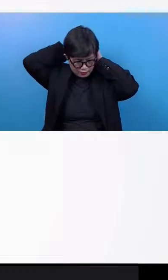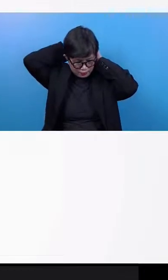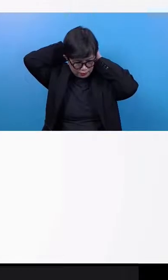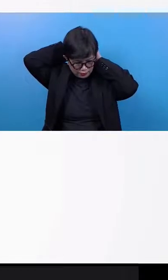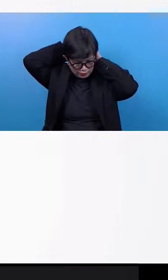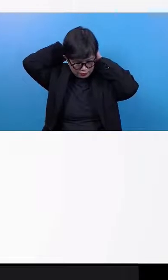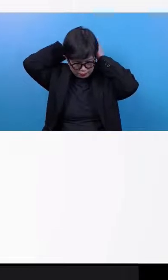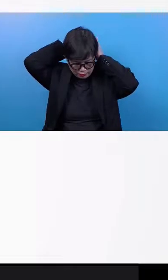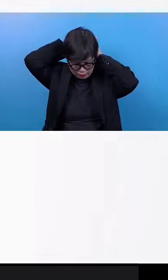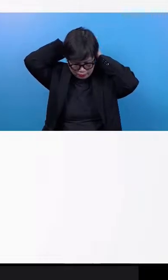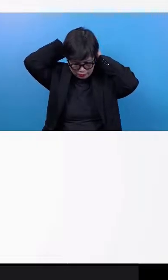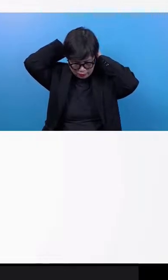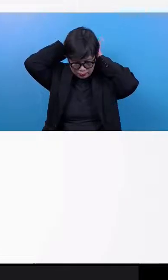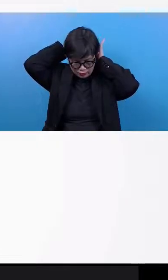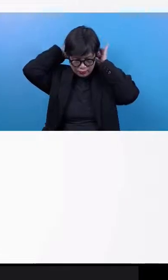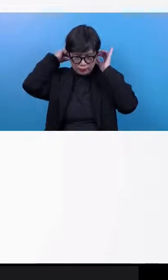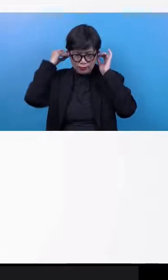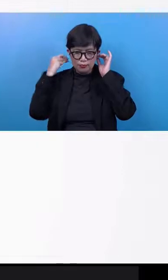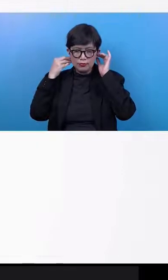Instruments.